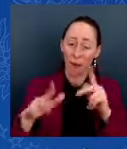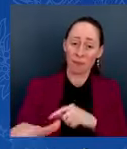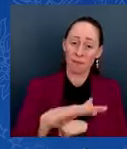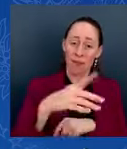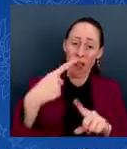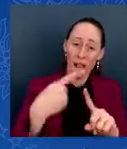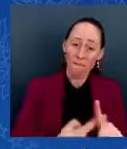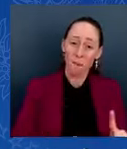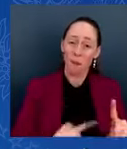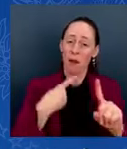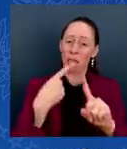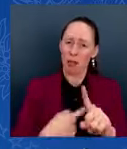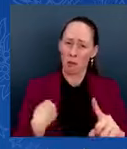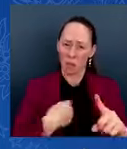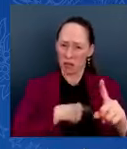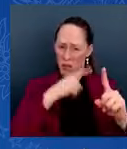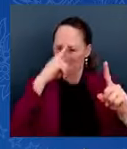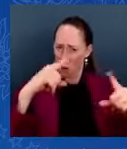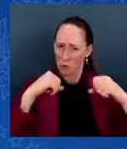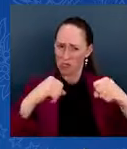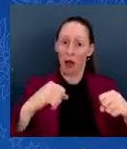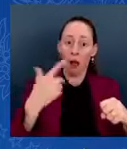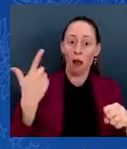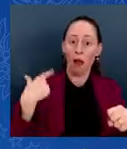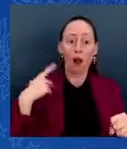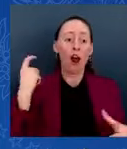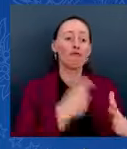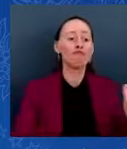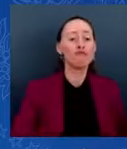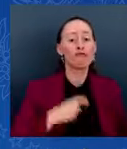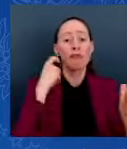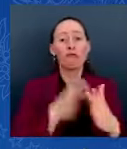debt on credit reporting.